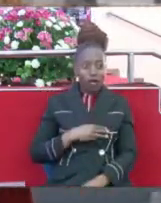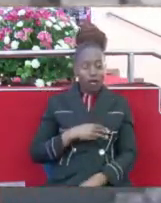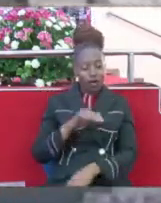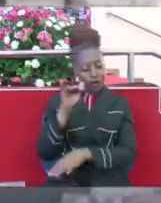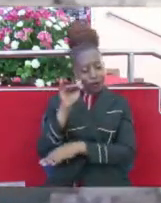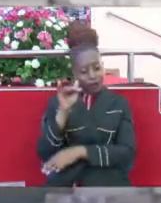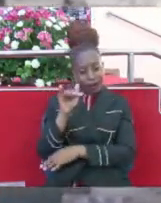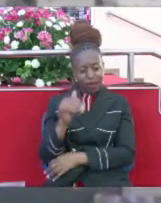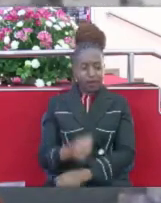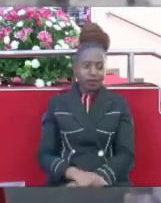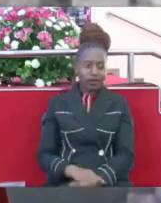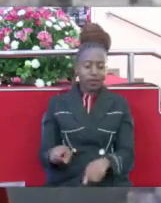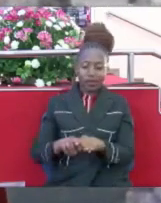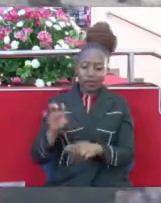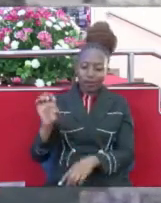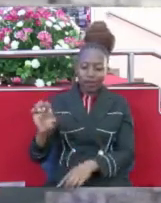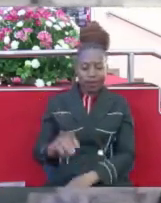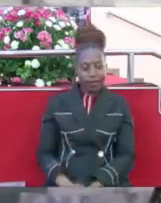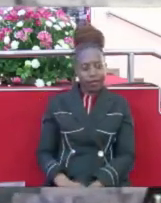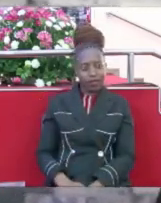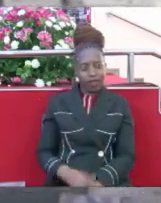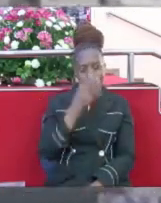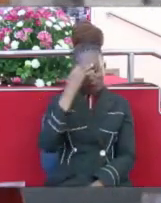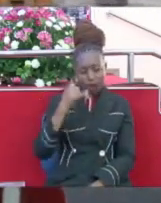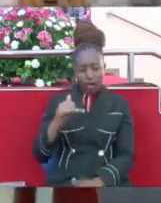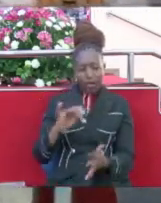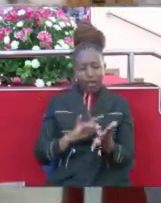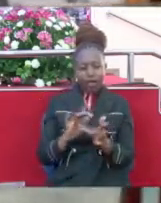Because the Bible says in the book of Matthew chapter 7 verse 7.